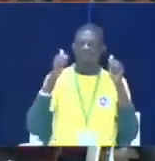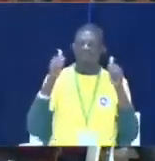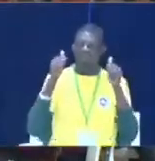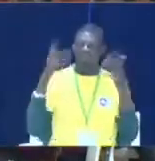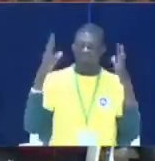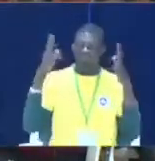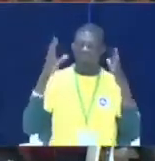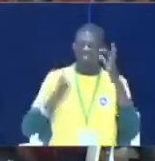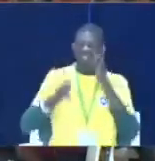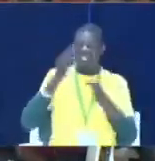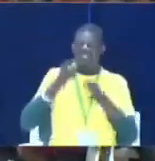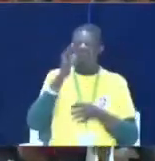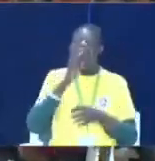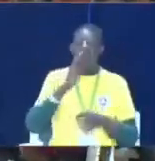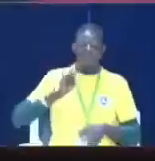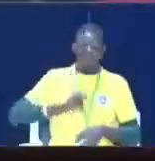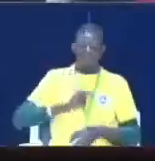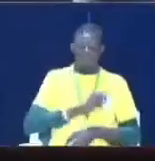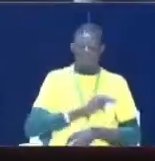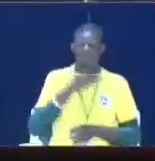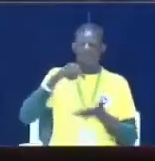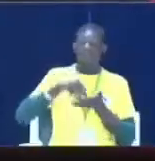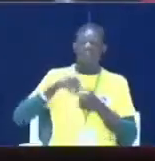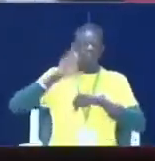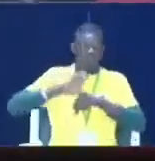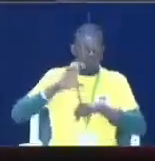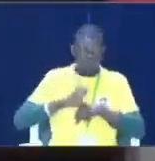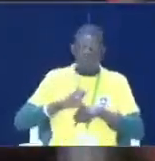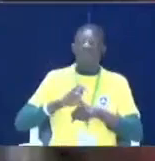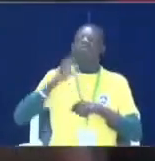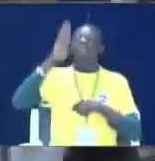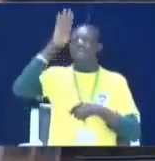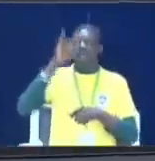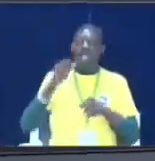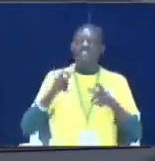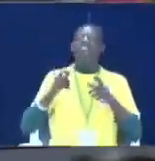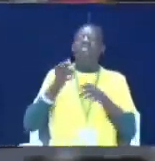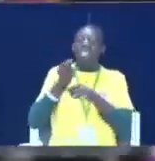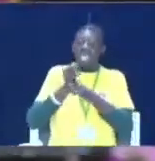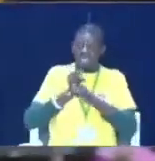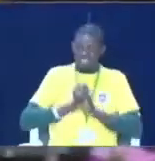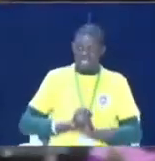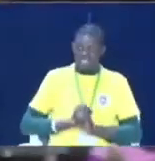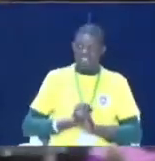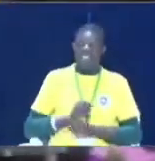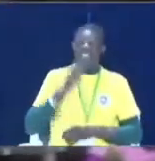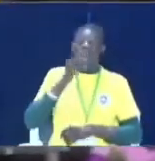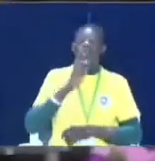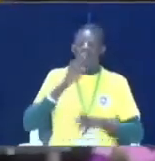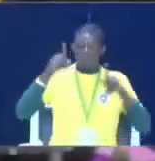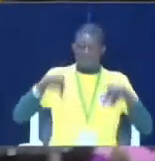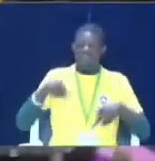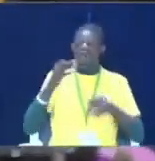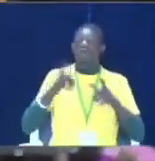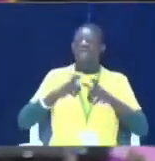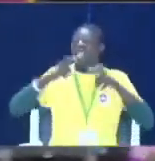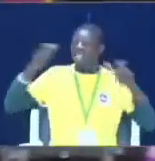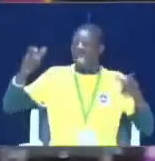If you are a member of this commission, by inheritance, you are a person of